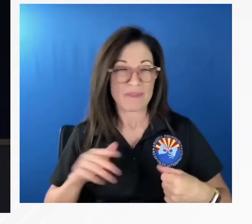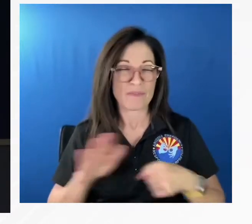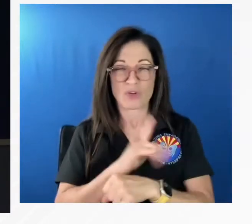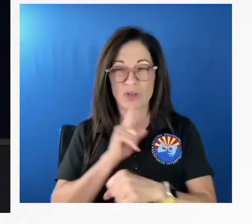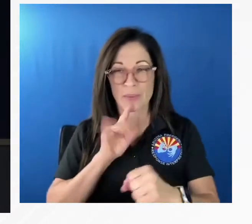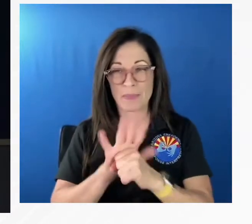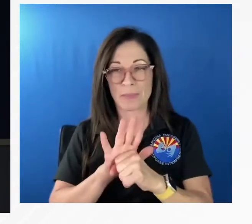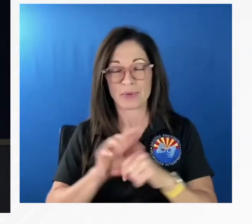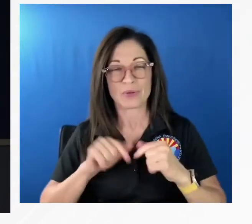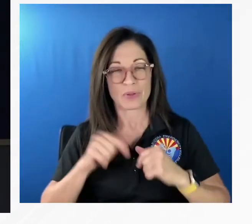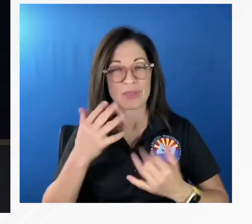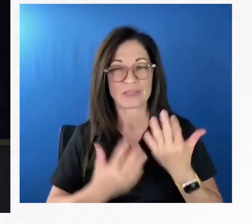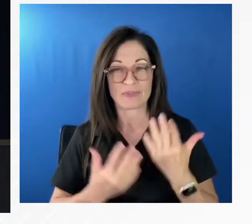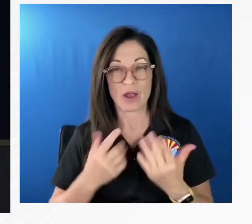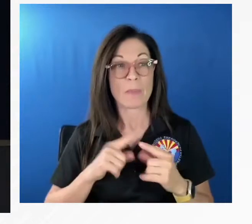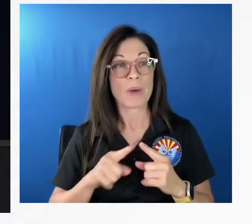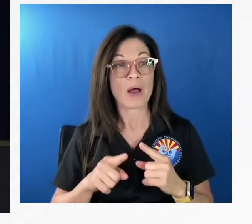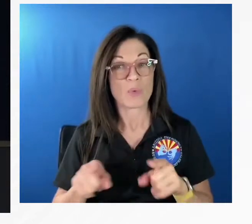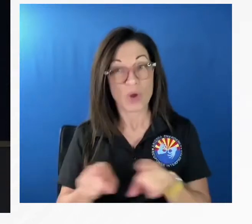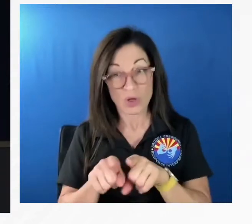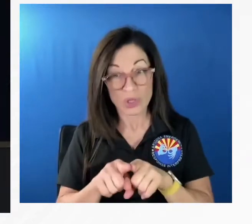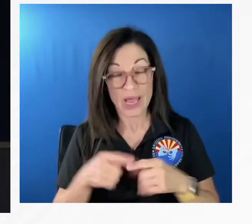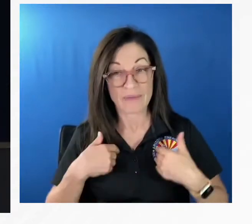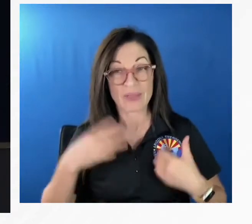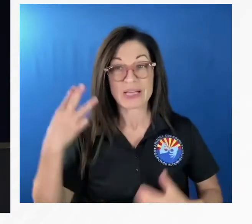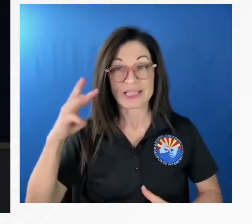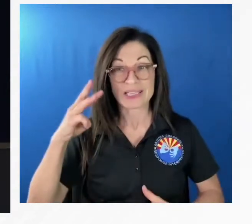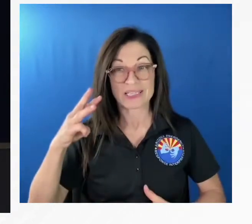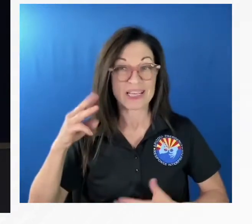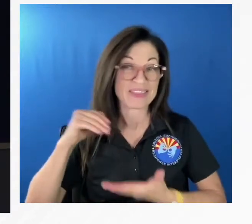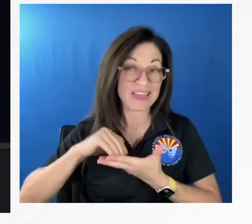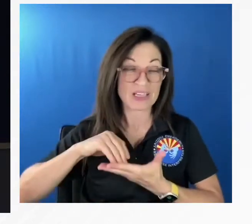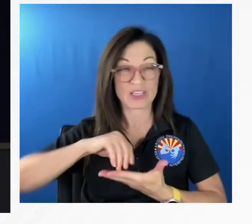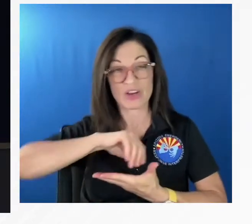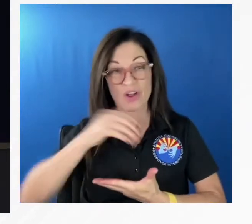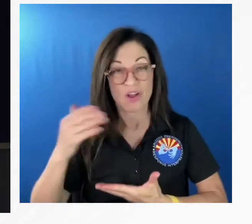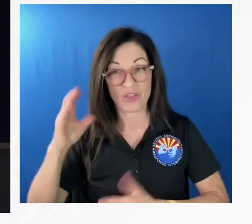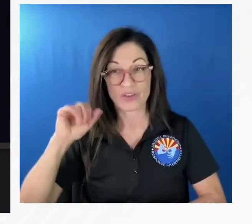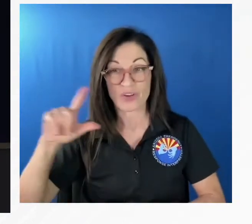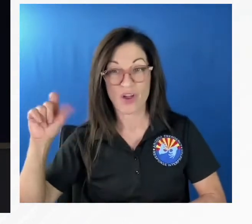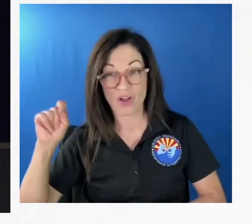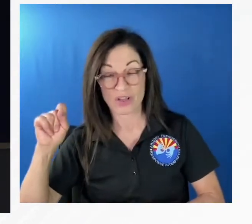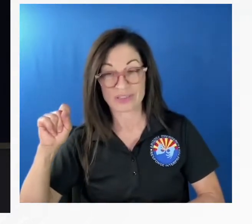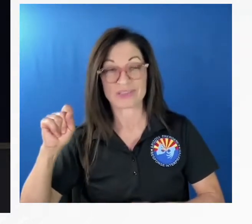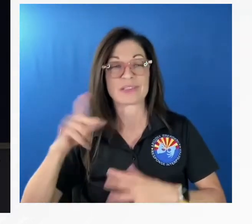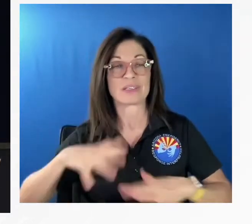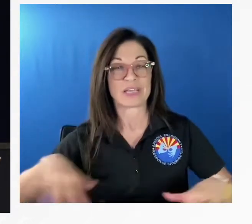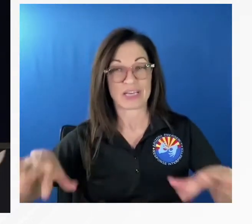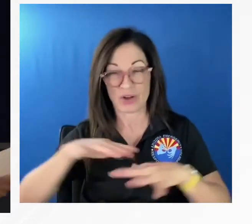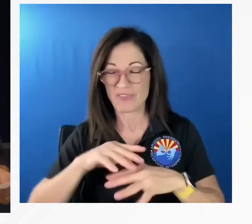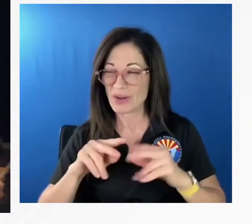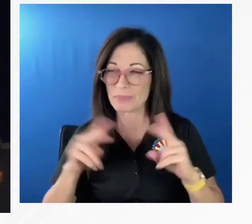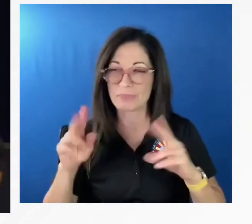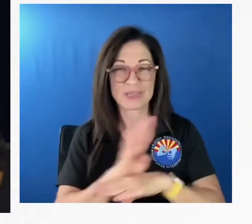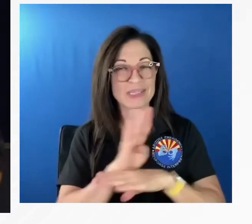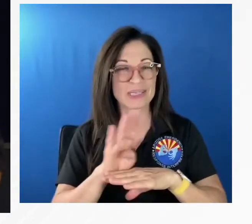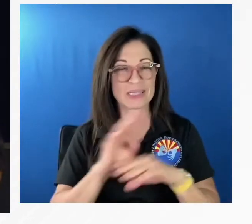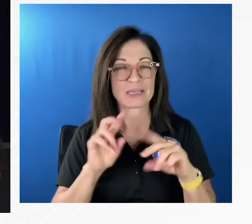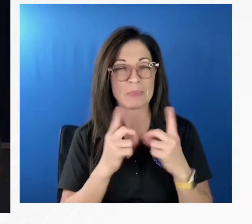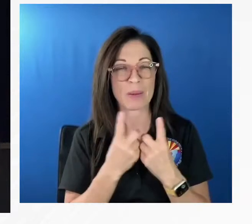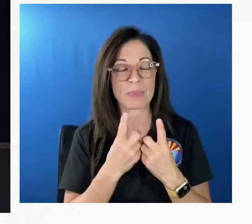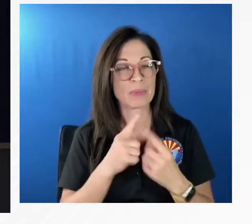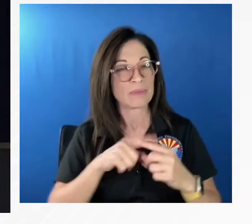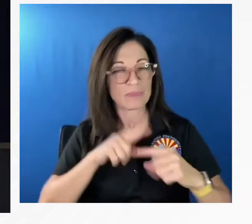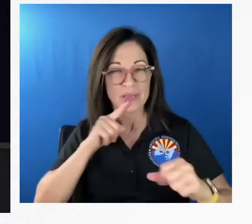but we also have 16,000 other calls that we run in the county on the valley floor. So it's a very busy department, but we're very committed to